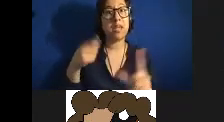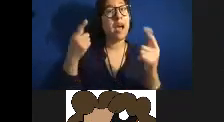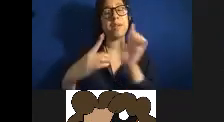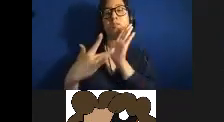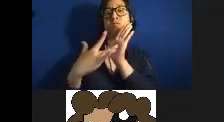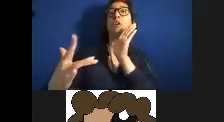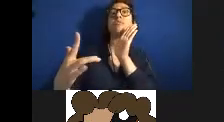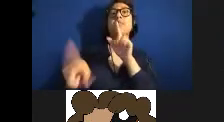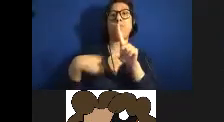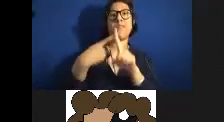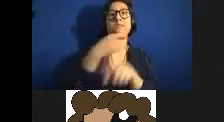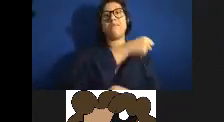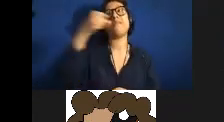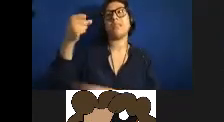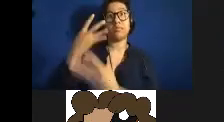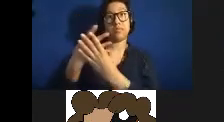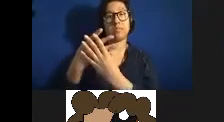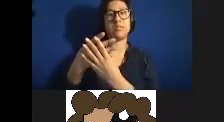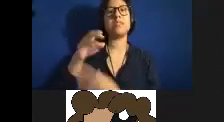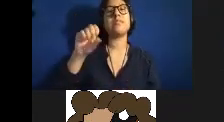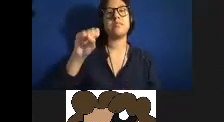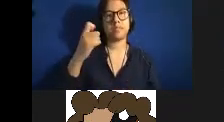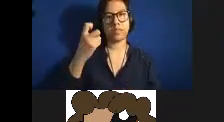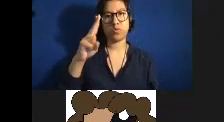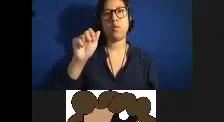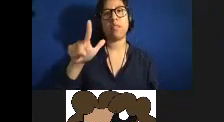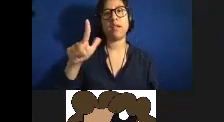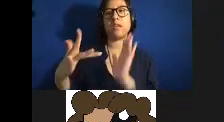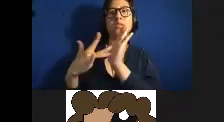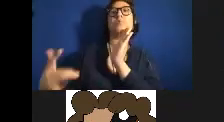was incarcerated, sexually assaulted. And on another account,